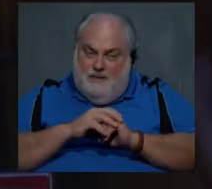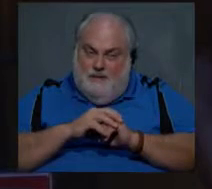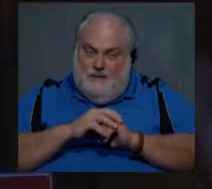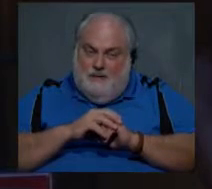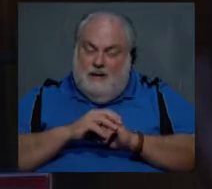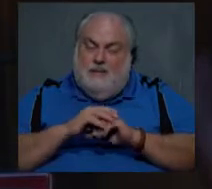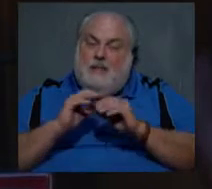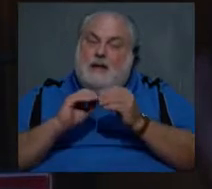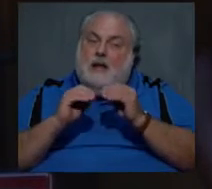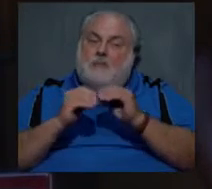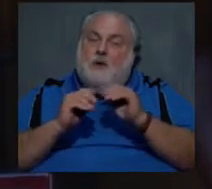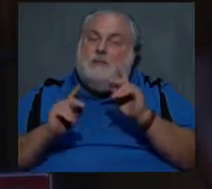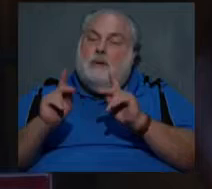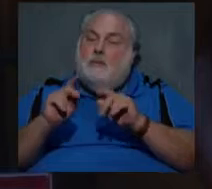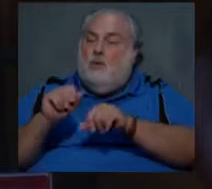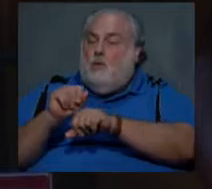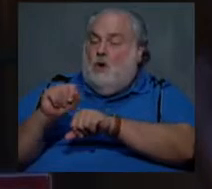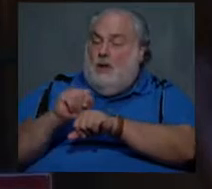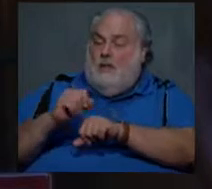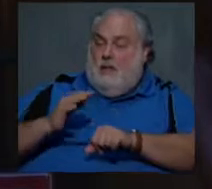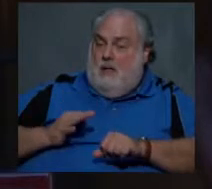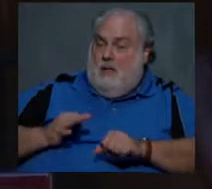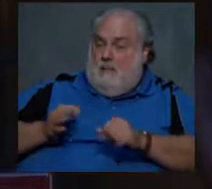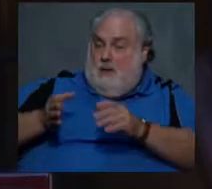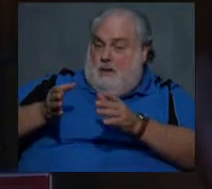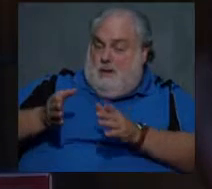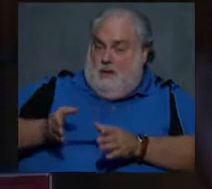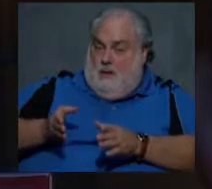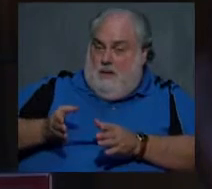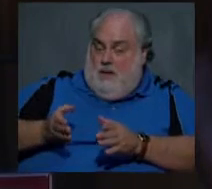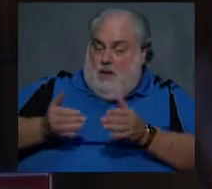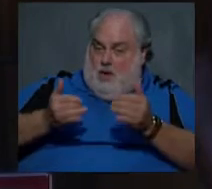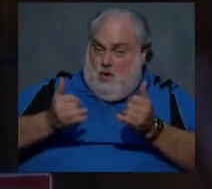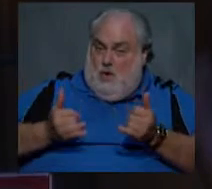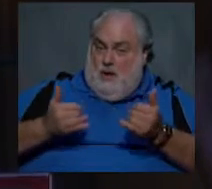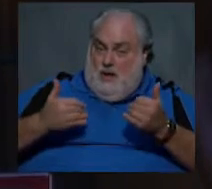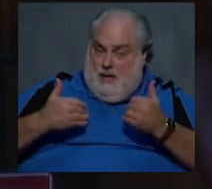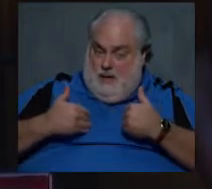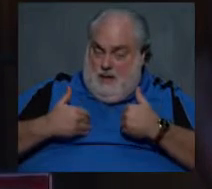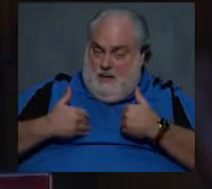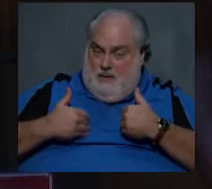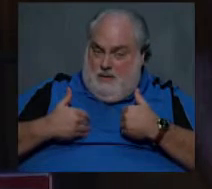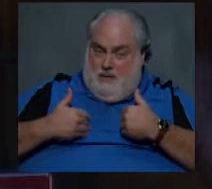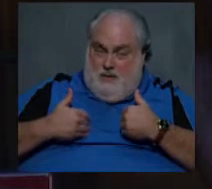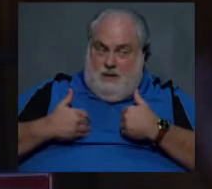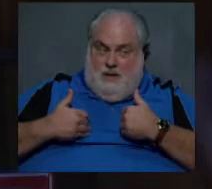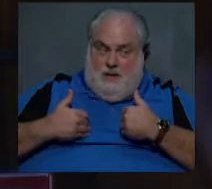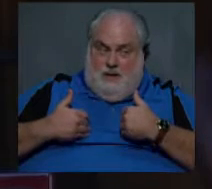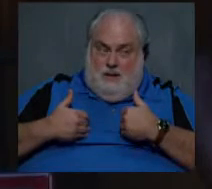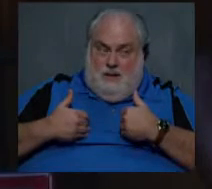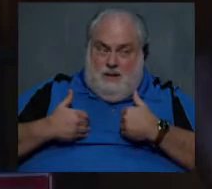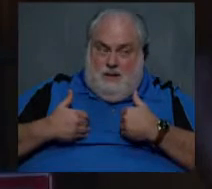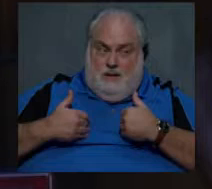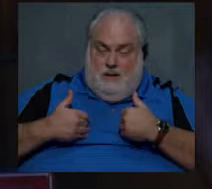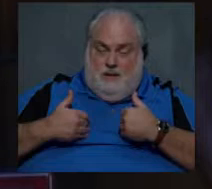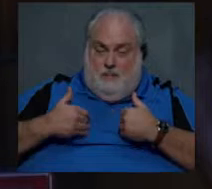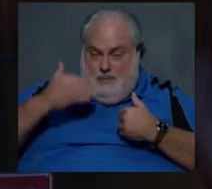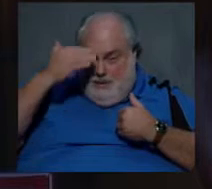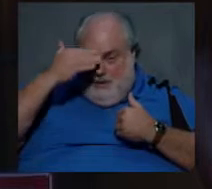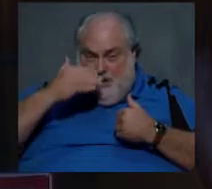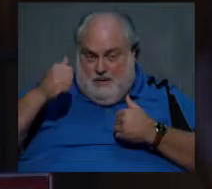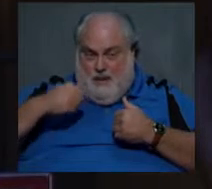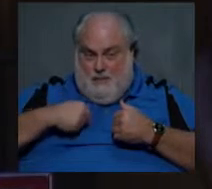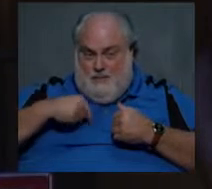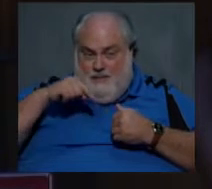The number of employees that the applicant of the current owner supplied was my understanding, since I was there, was